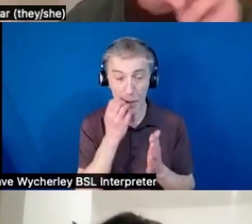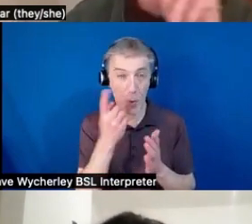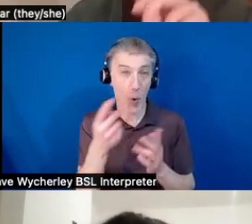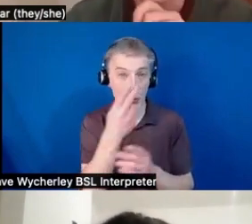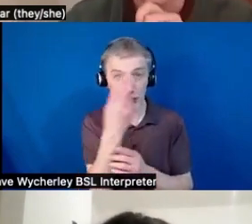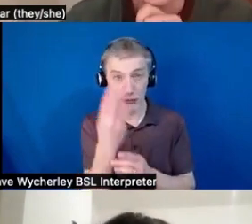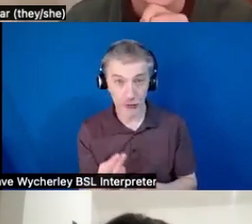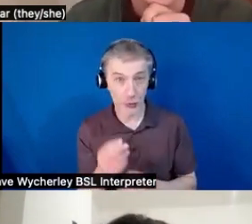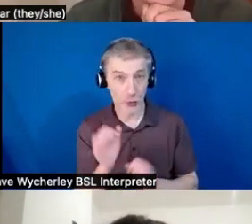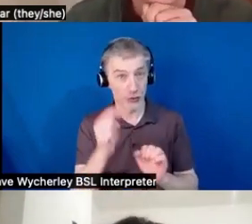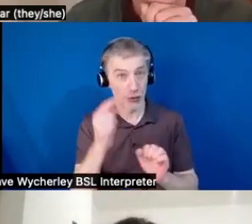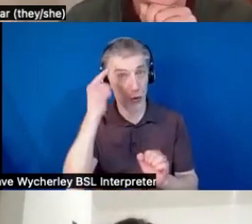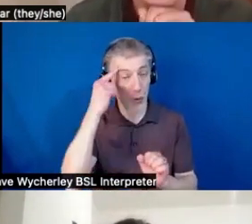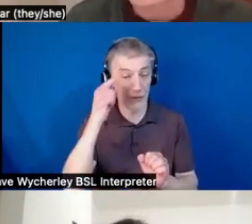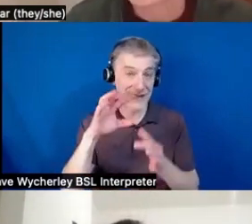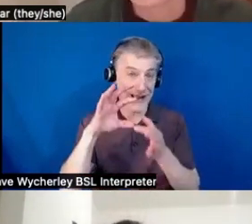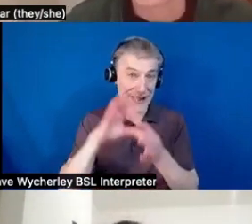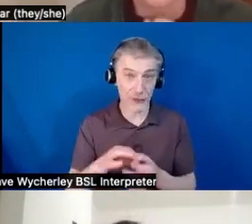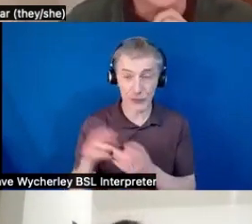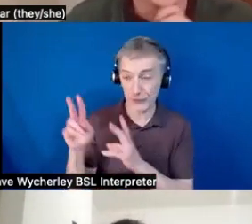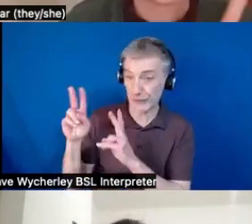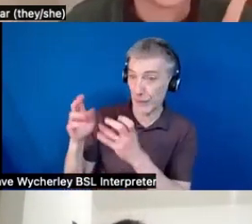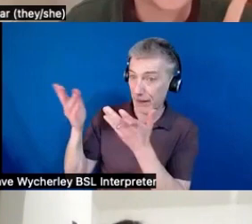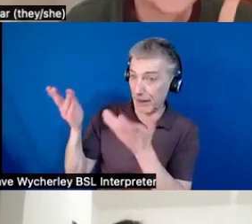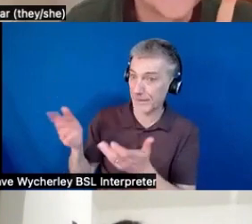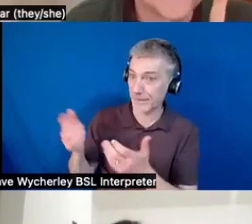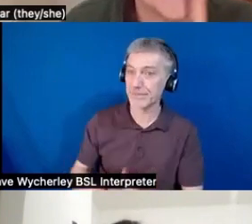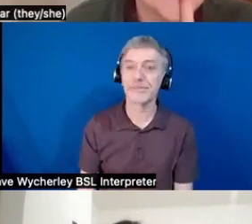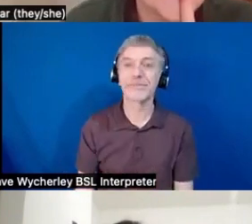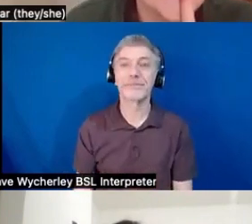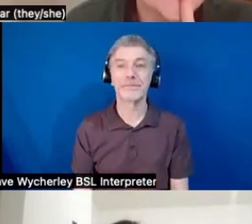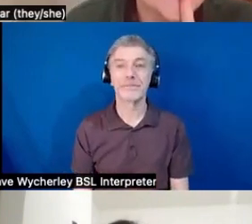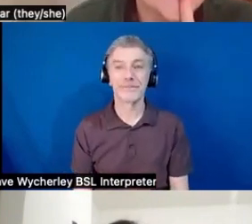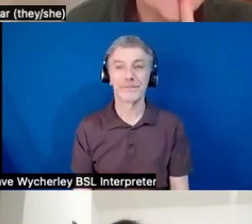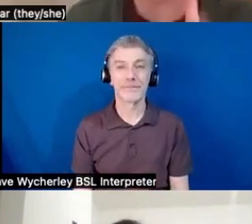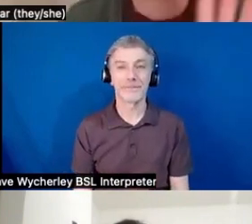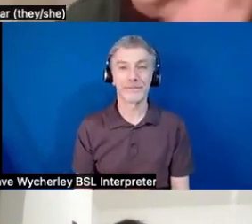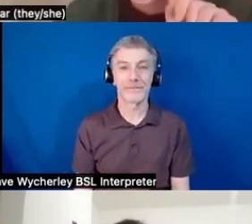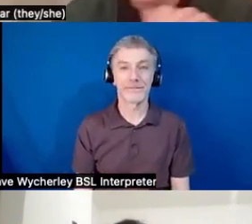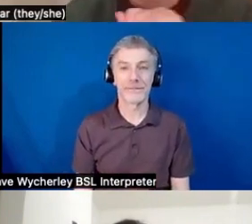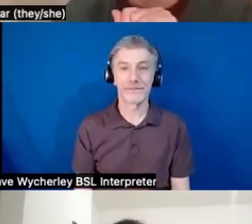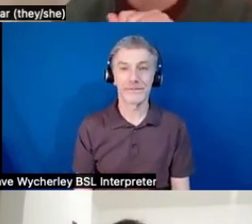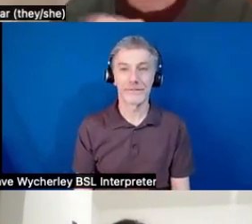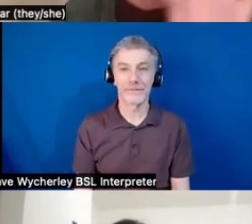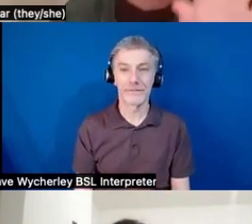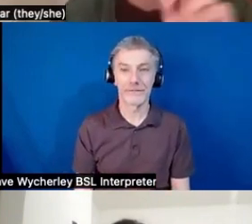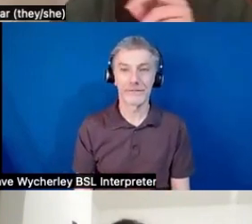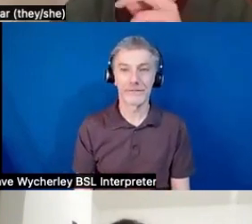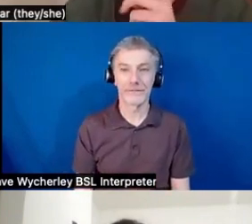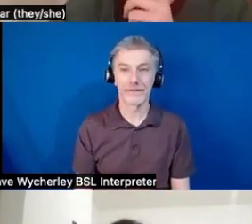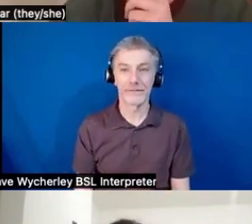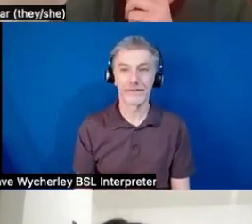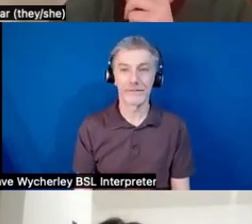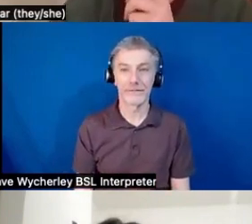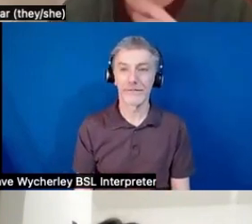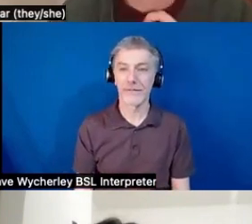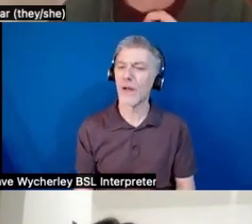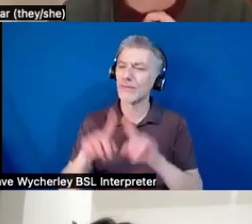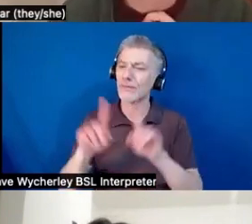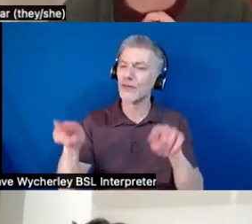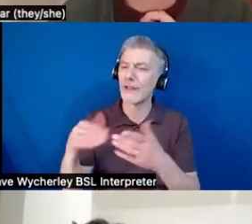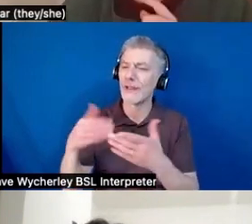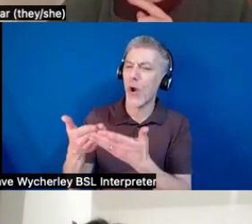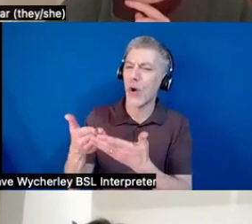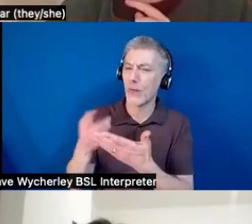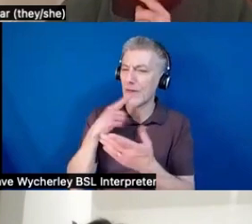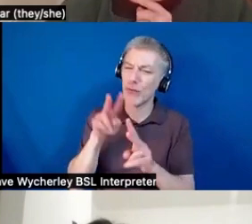I will write the time in the chat as to when we're coming back as well. And I'll stop sharing this. No, I'll keep sharing the screen because those prompts are